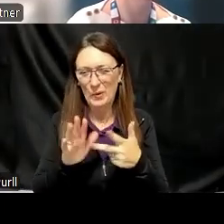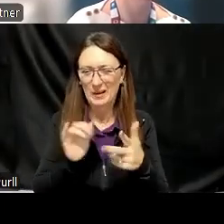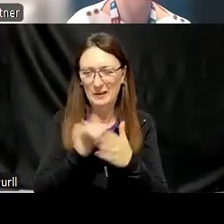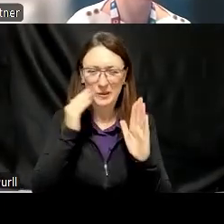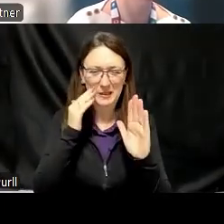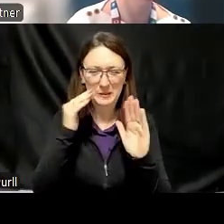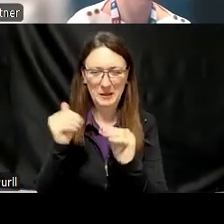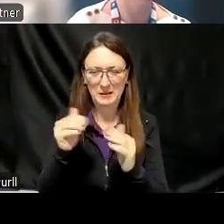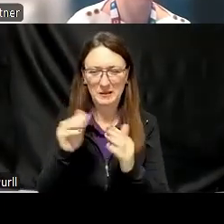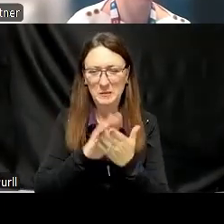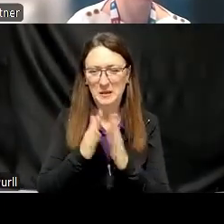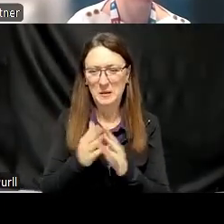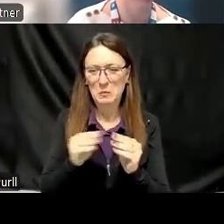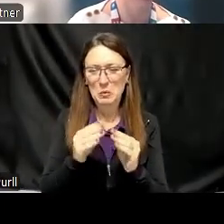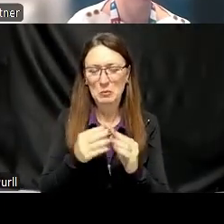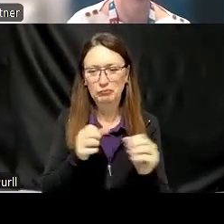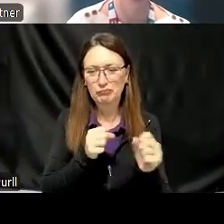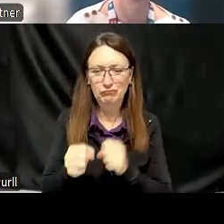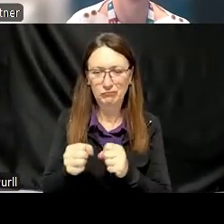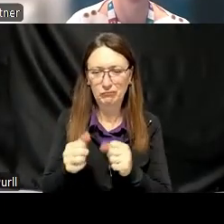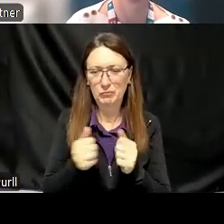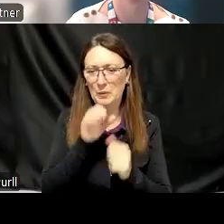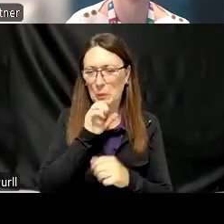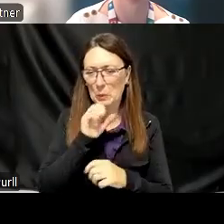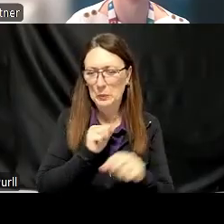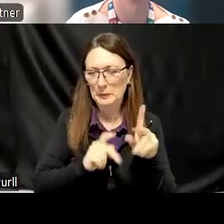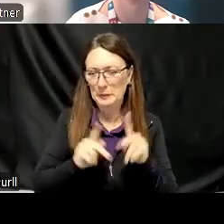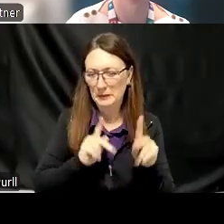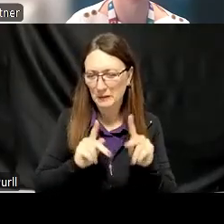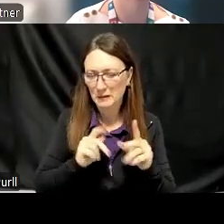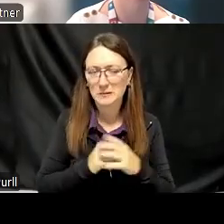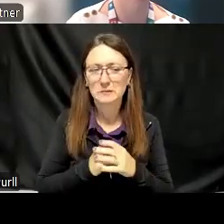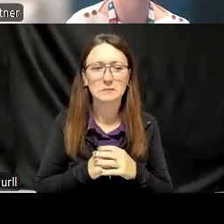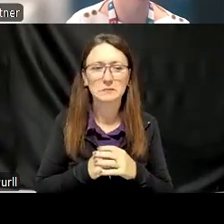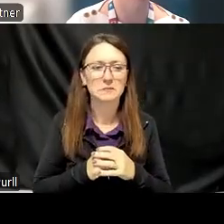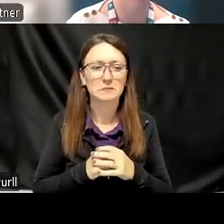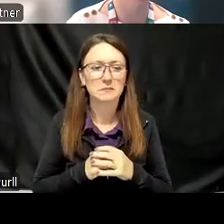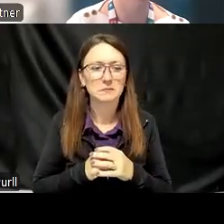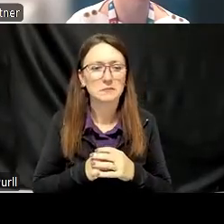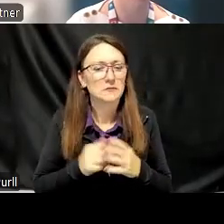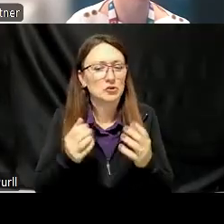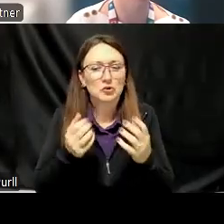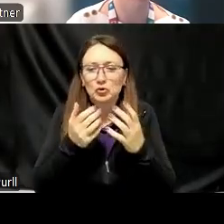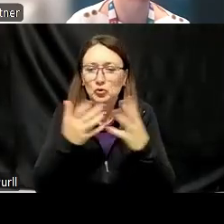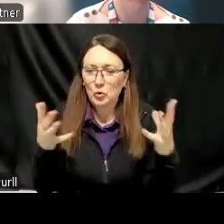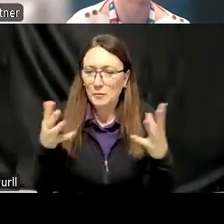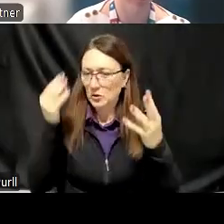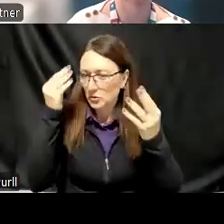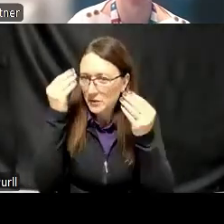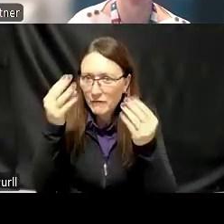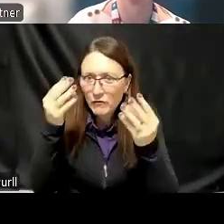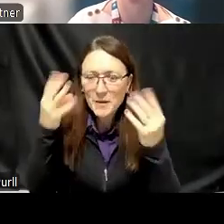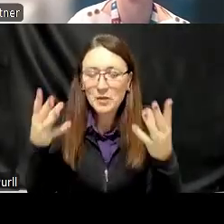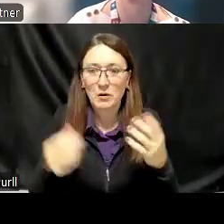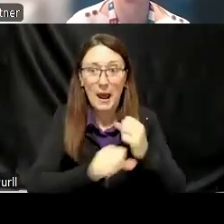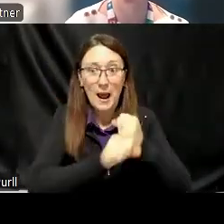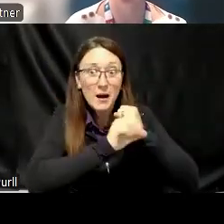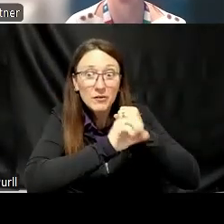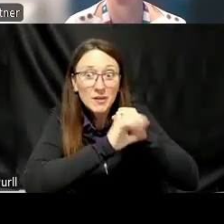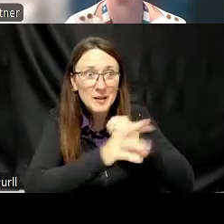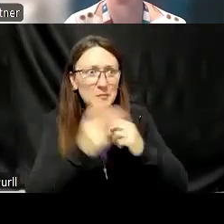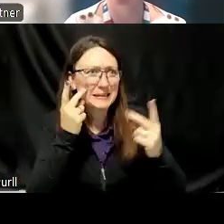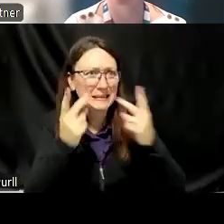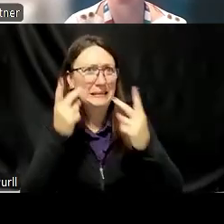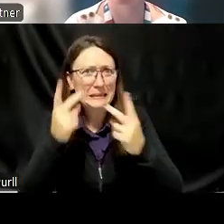to become more prevalent. And there's just a lot of information out there, a lot of advertising.